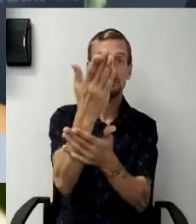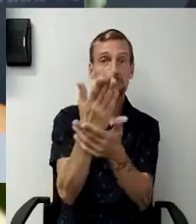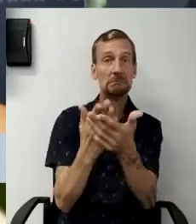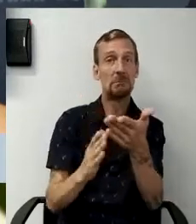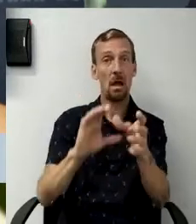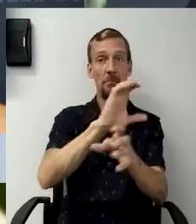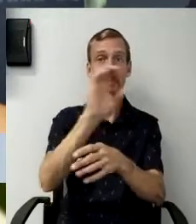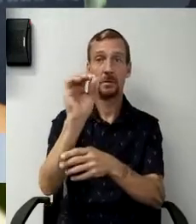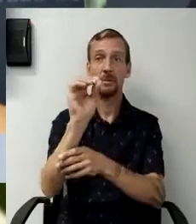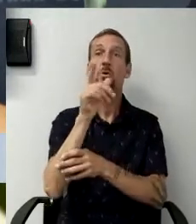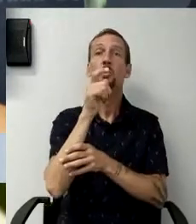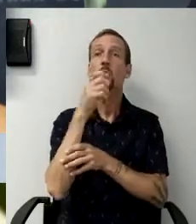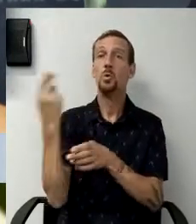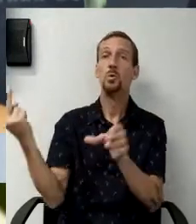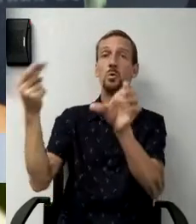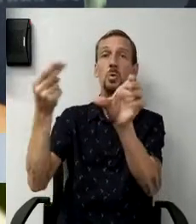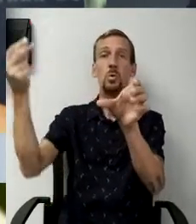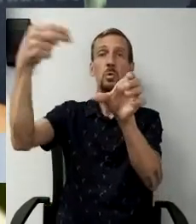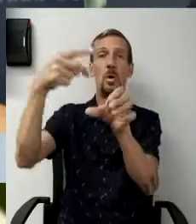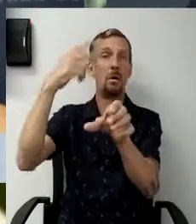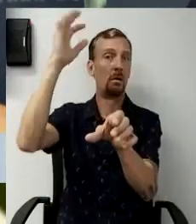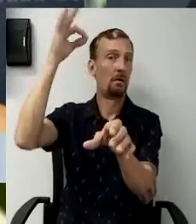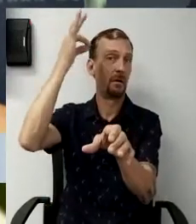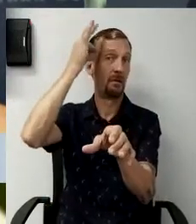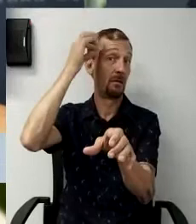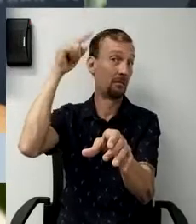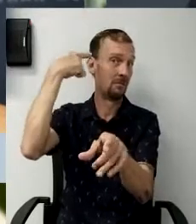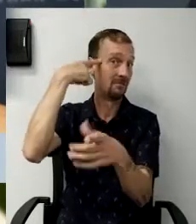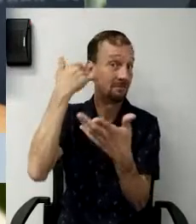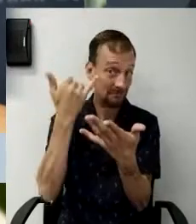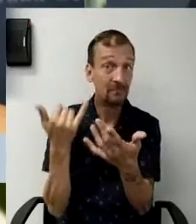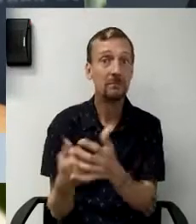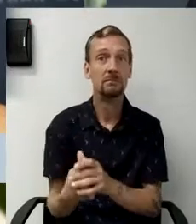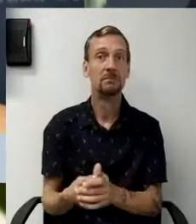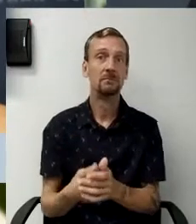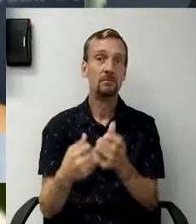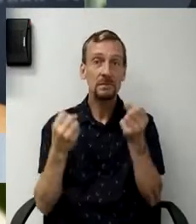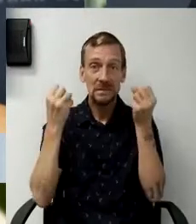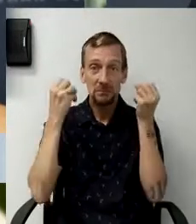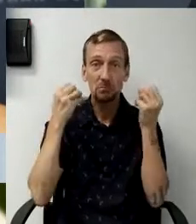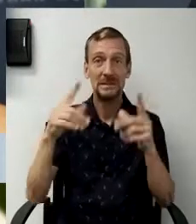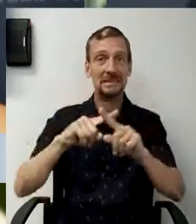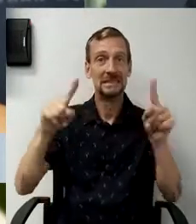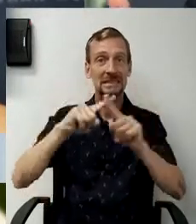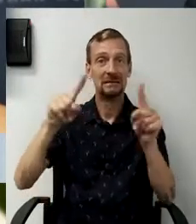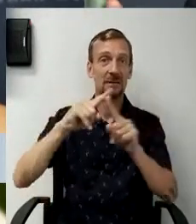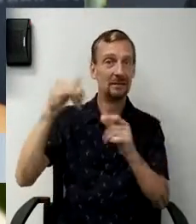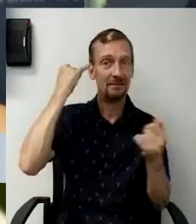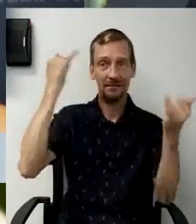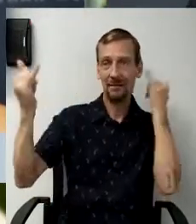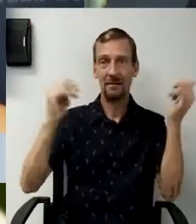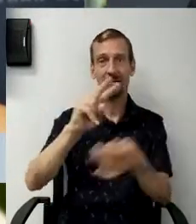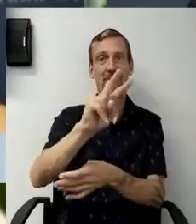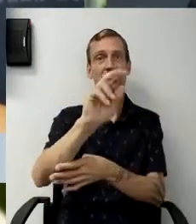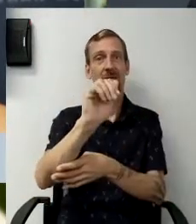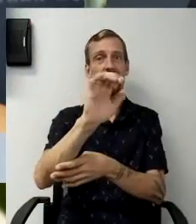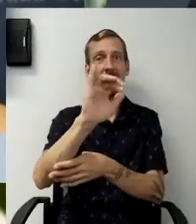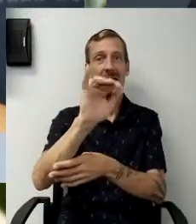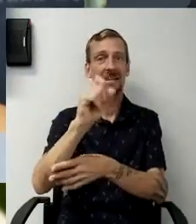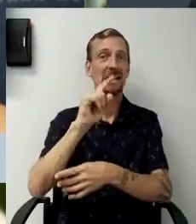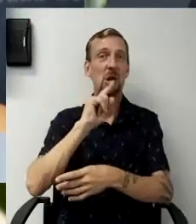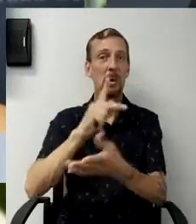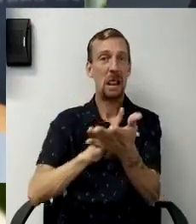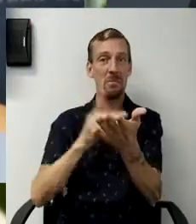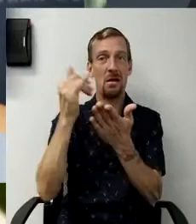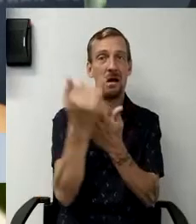a joint effort with the federal government. There's many vaccine projects that are being